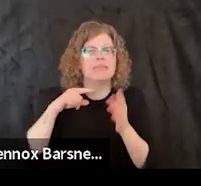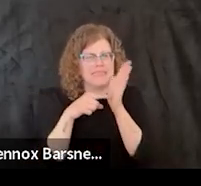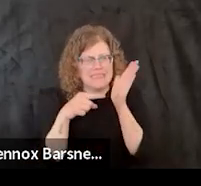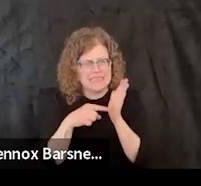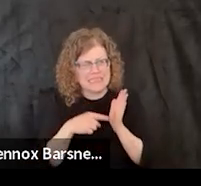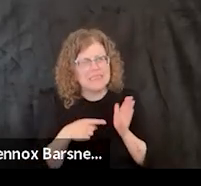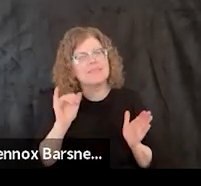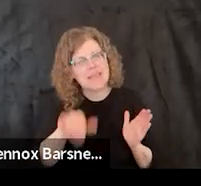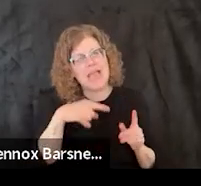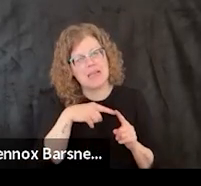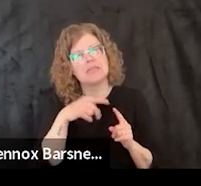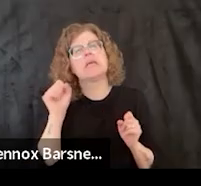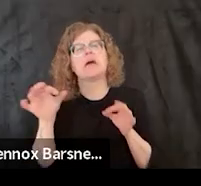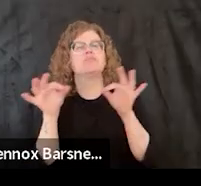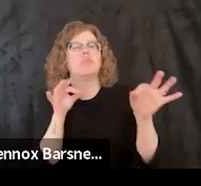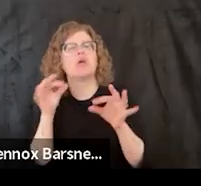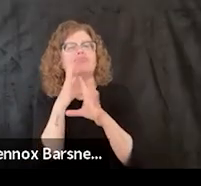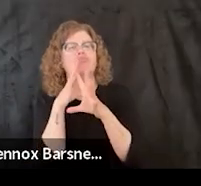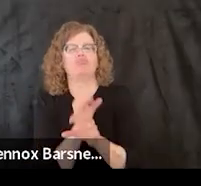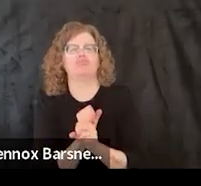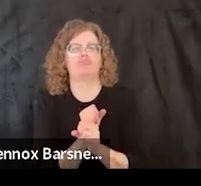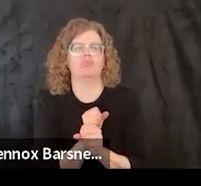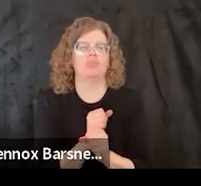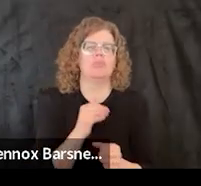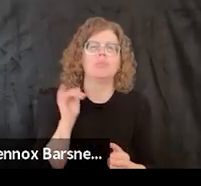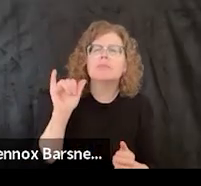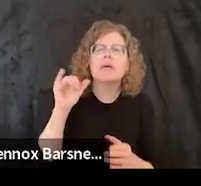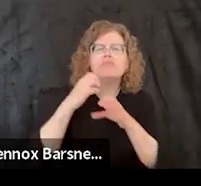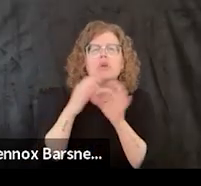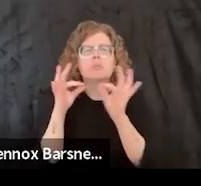described within the budget notes with a description and calculation if needed.